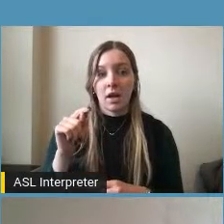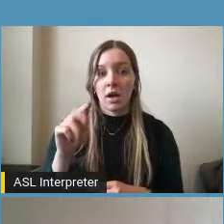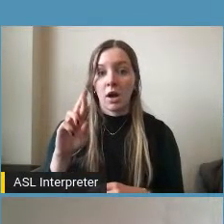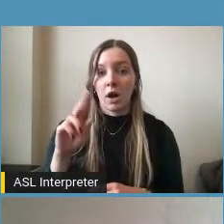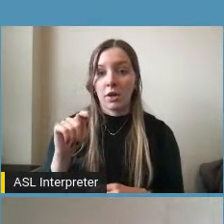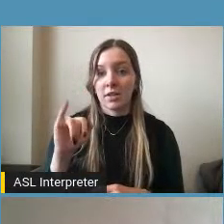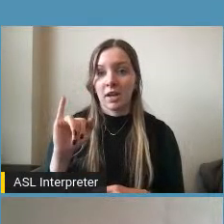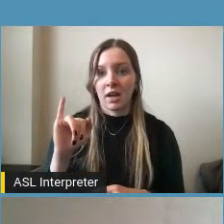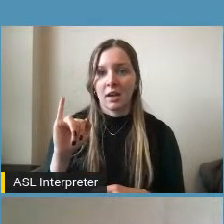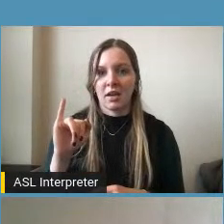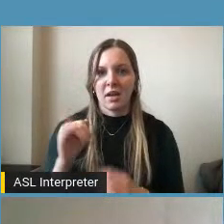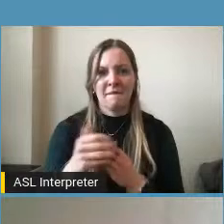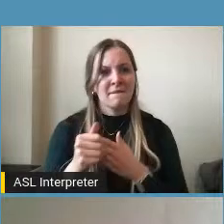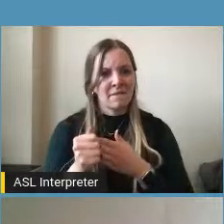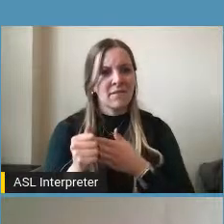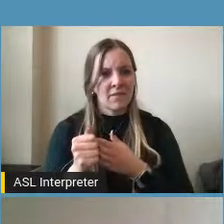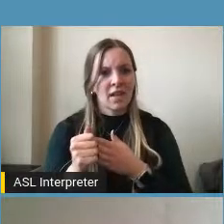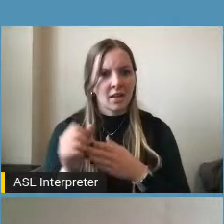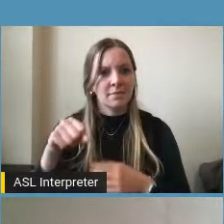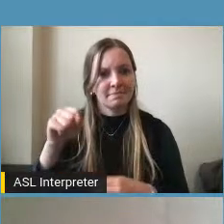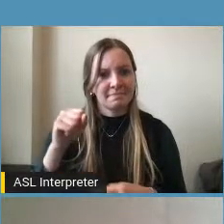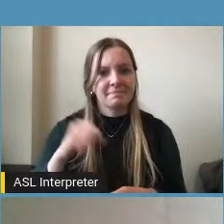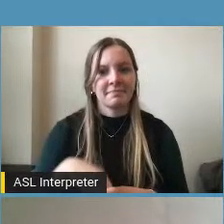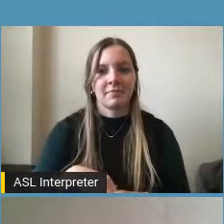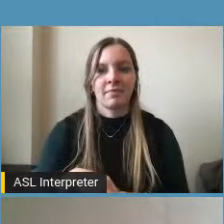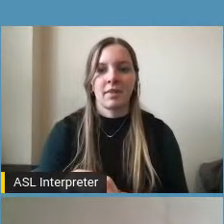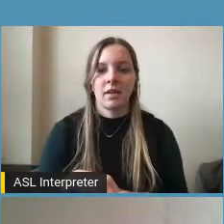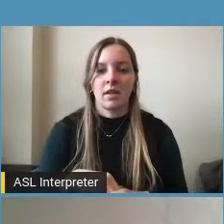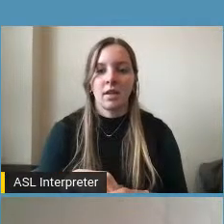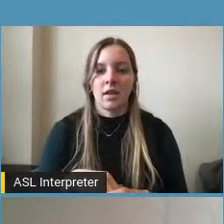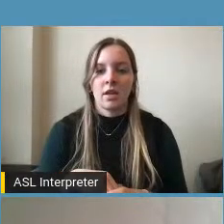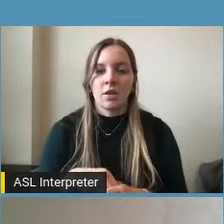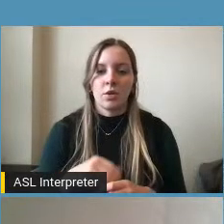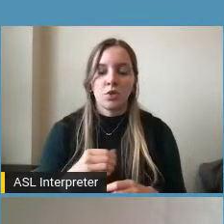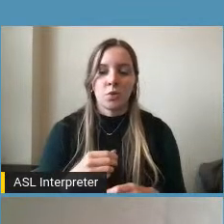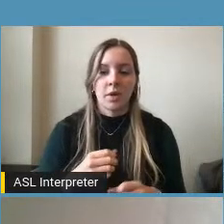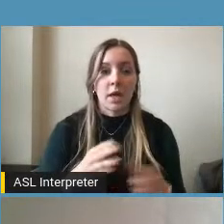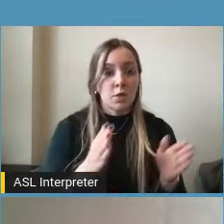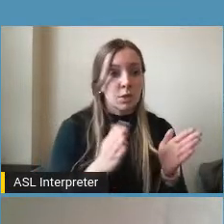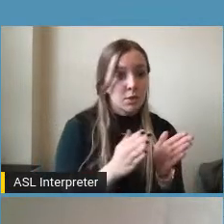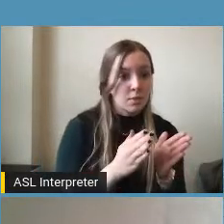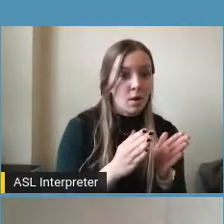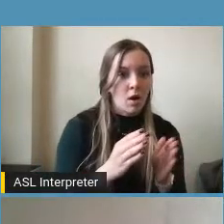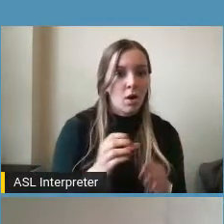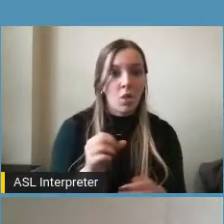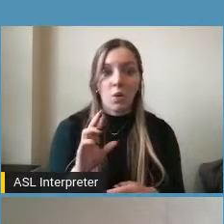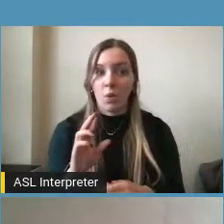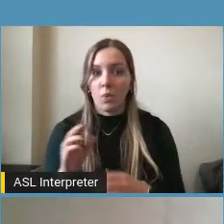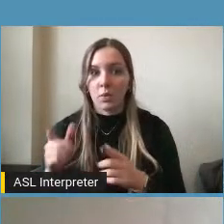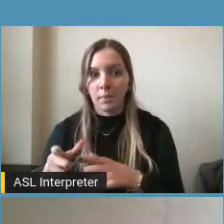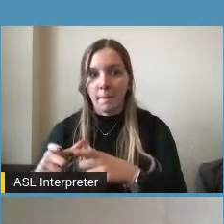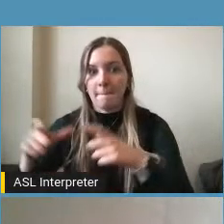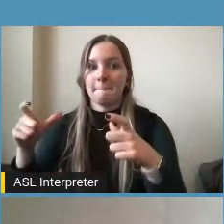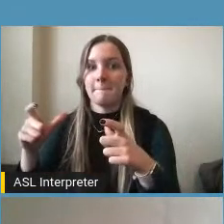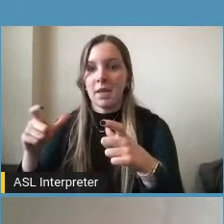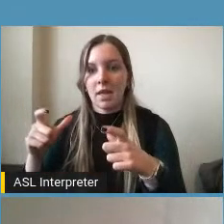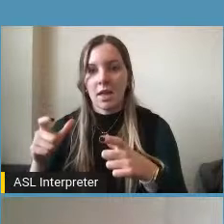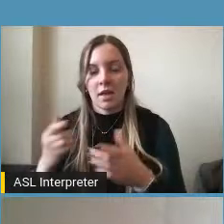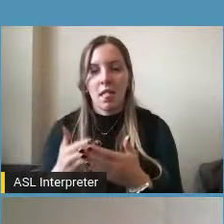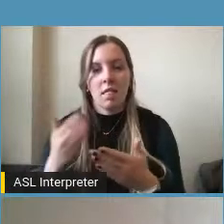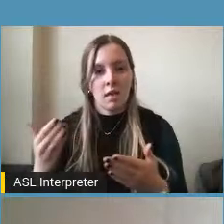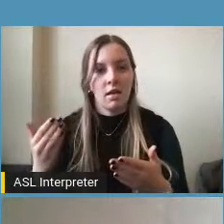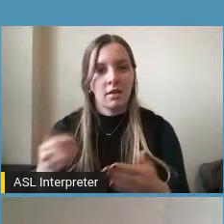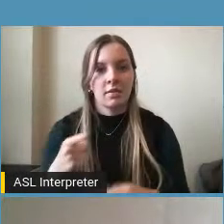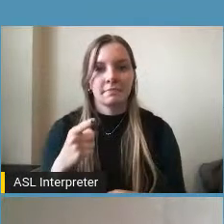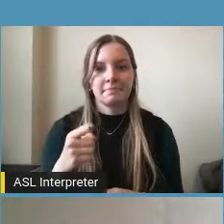fairly large subjects. This is an inscription that we shot at the El Morro National Monument. And in this case,